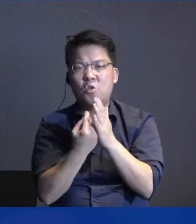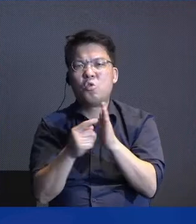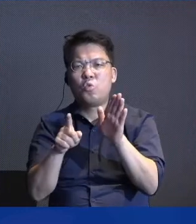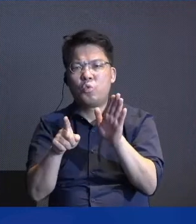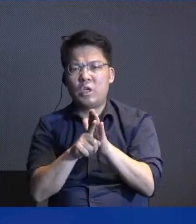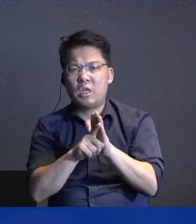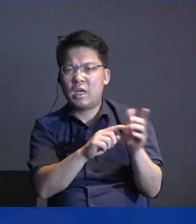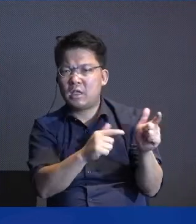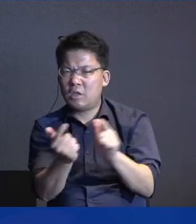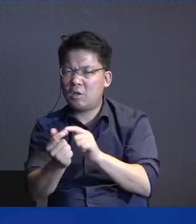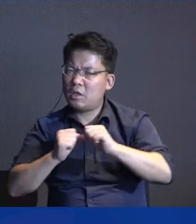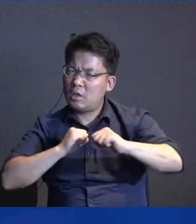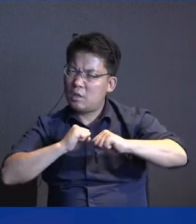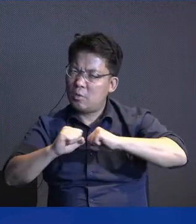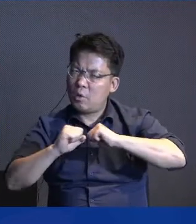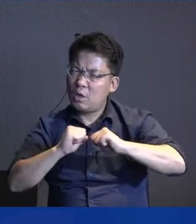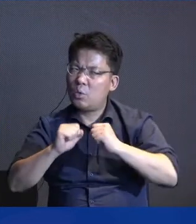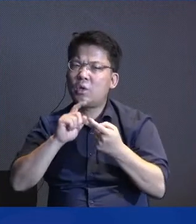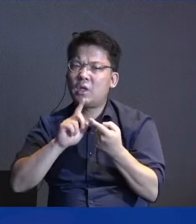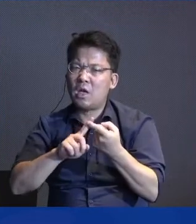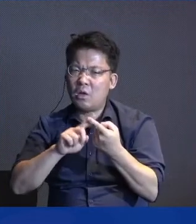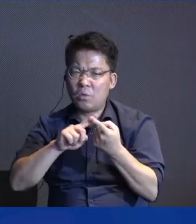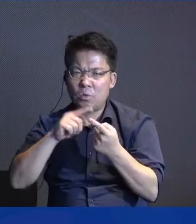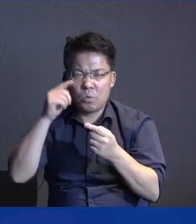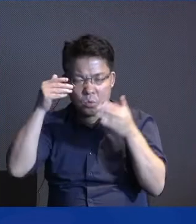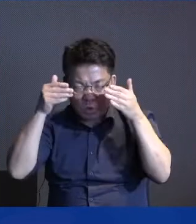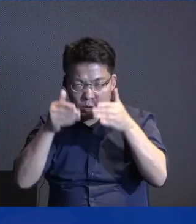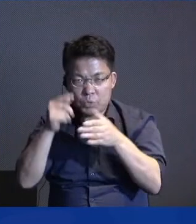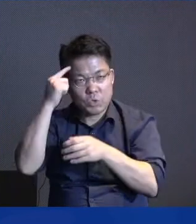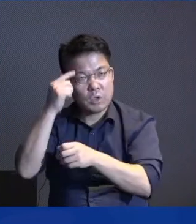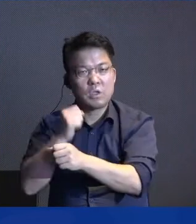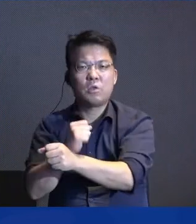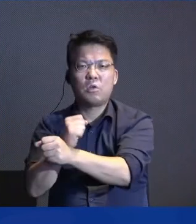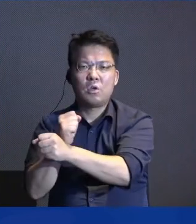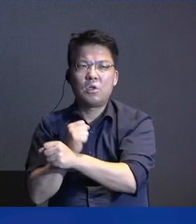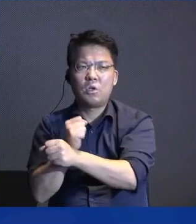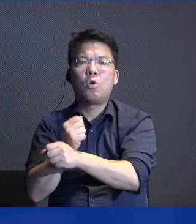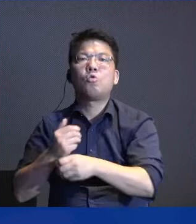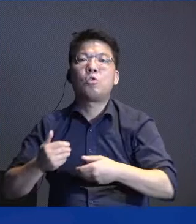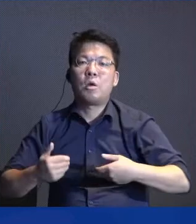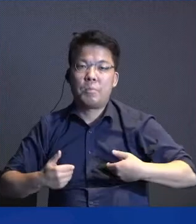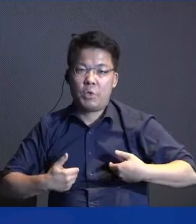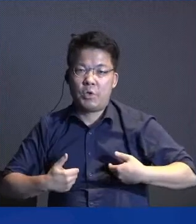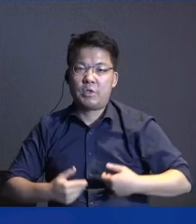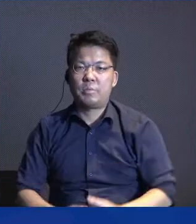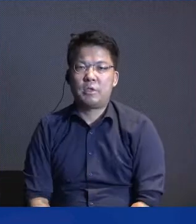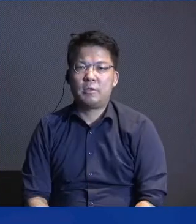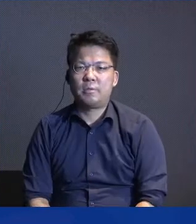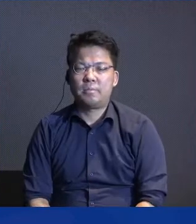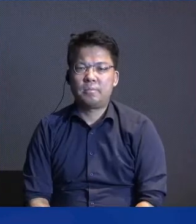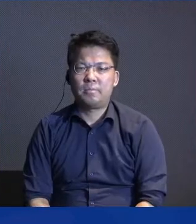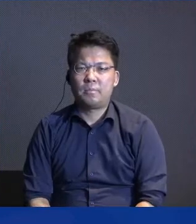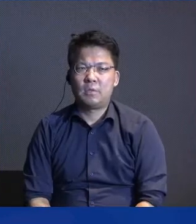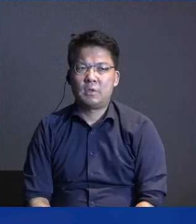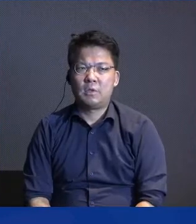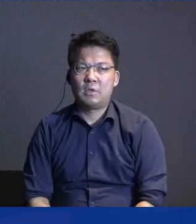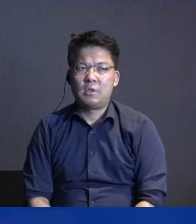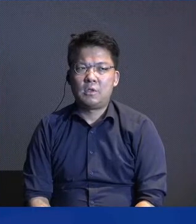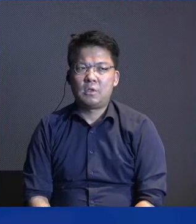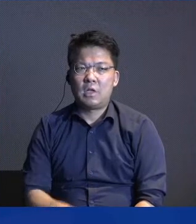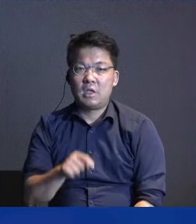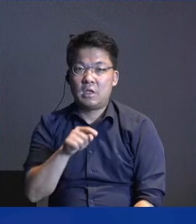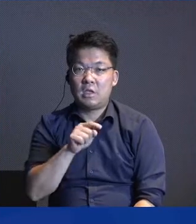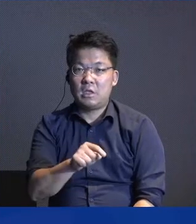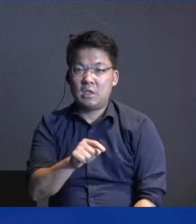lower COVID-19 death rate was found. So here I examined if older adults trust